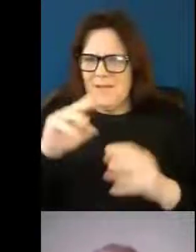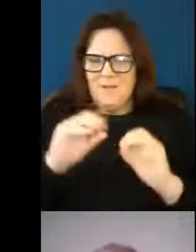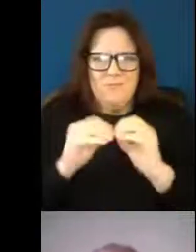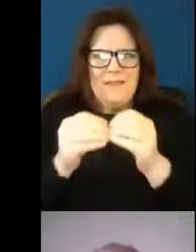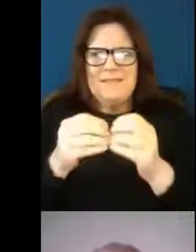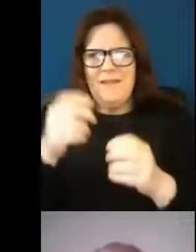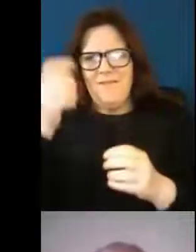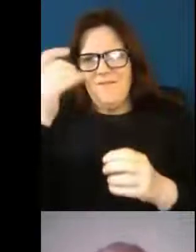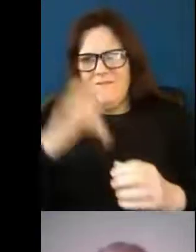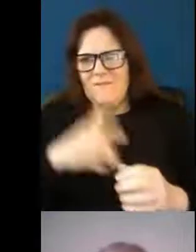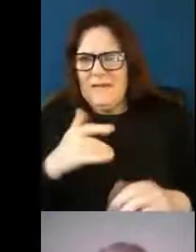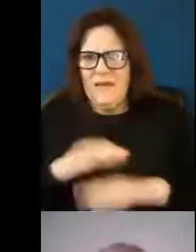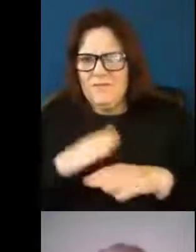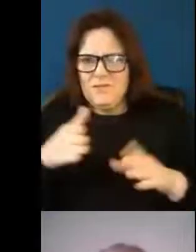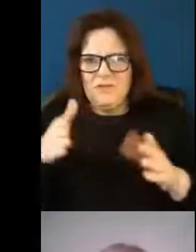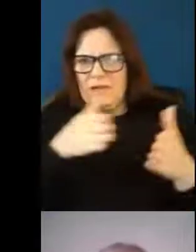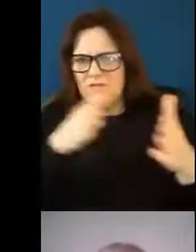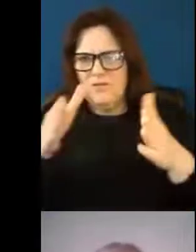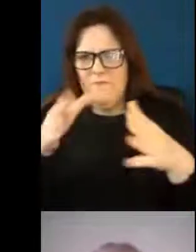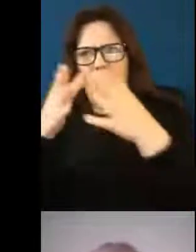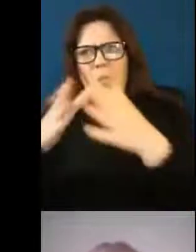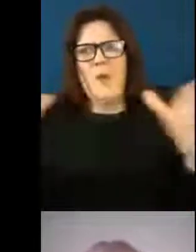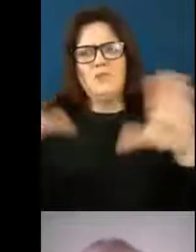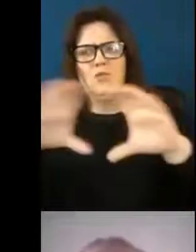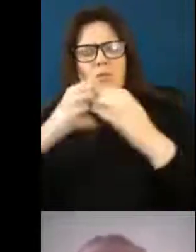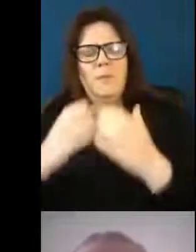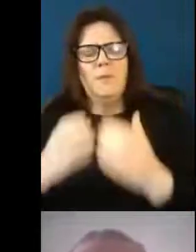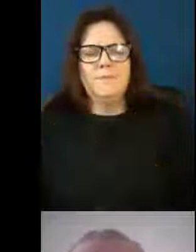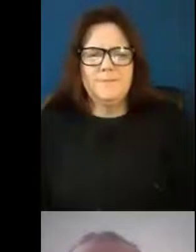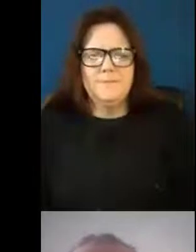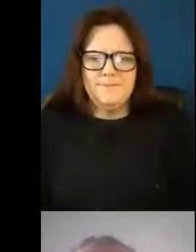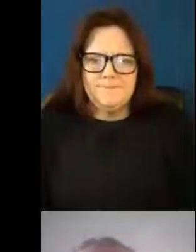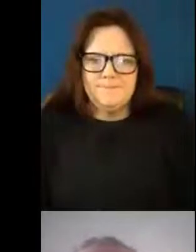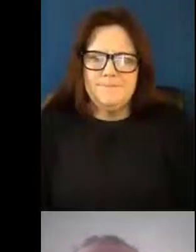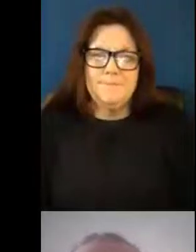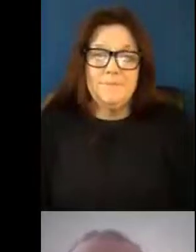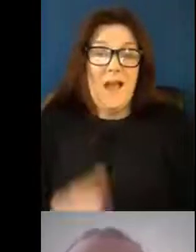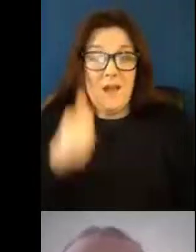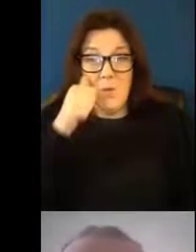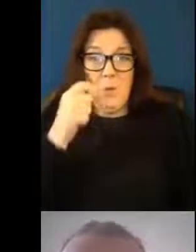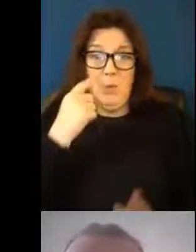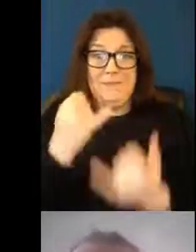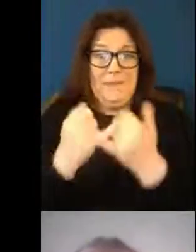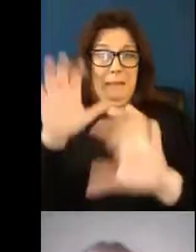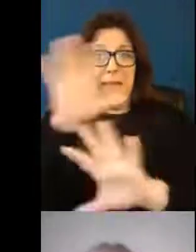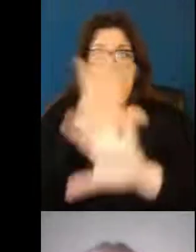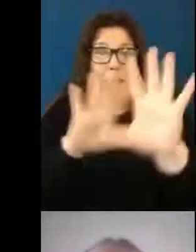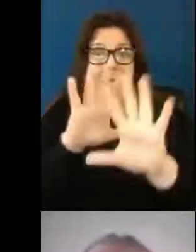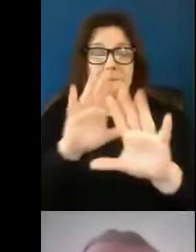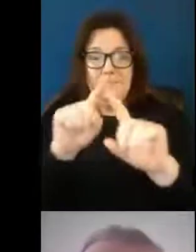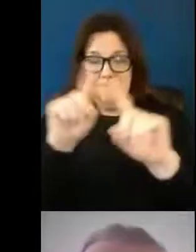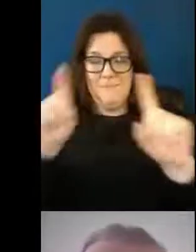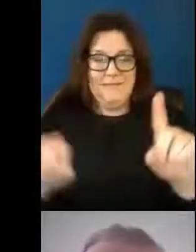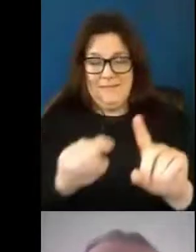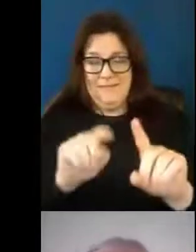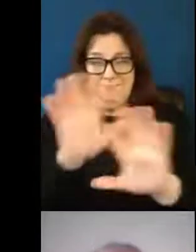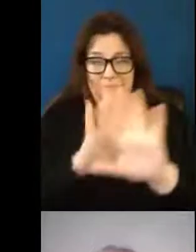of direction for the wider group. I know this slide looks a little bit messy, but I